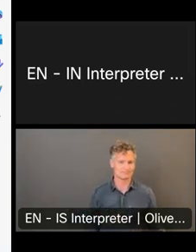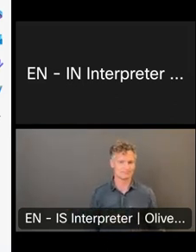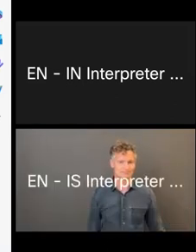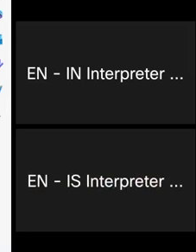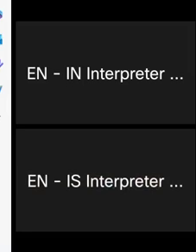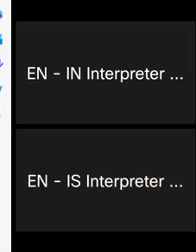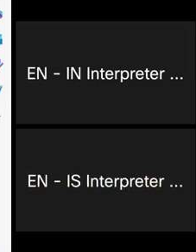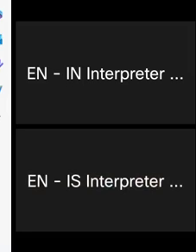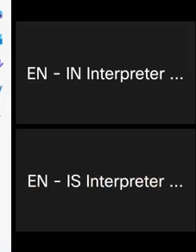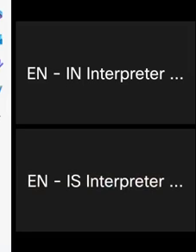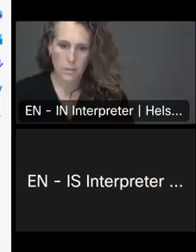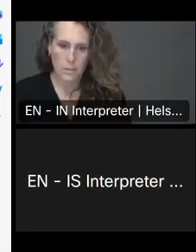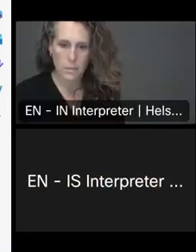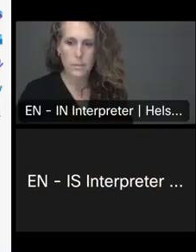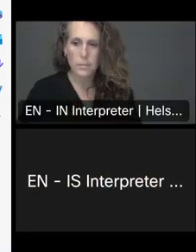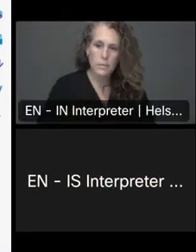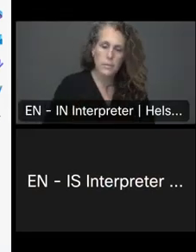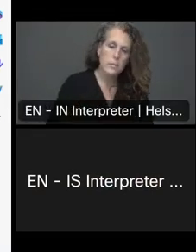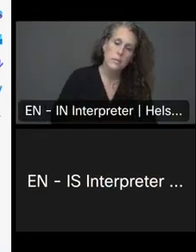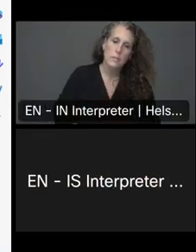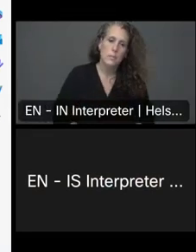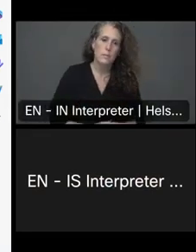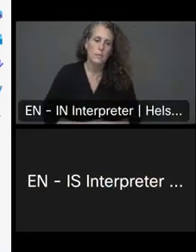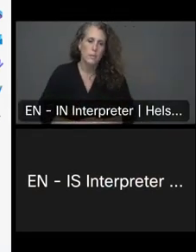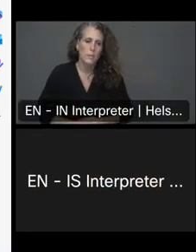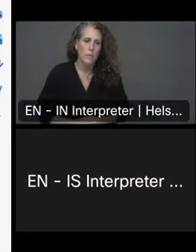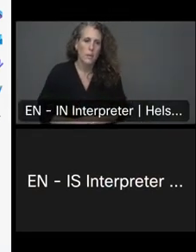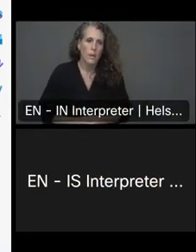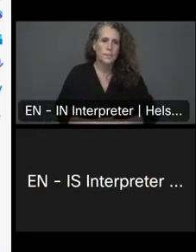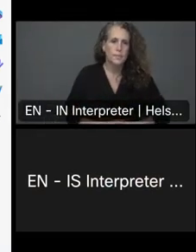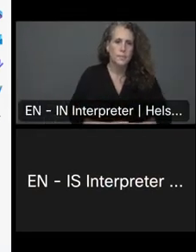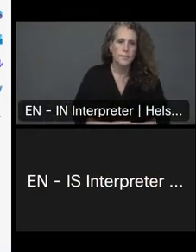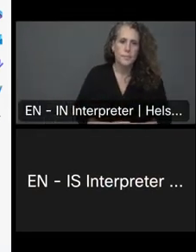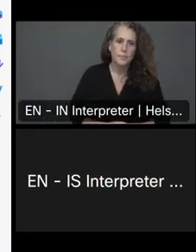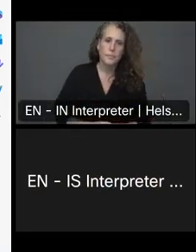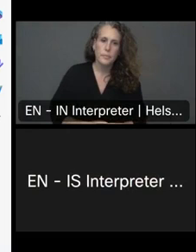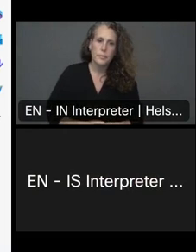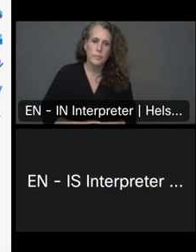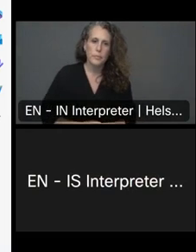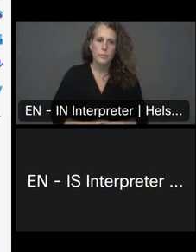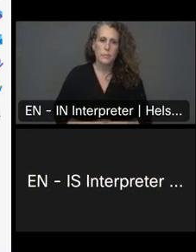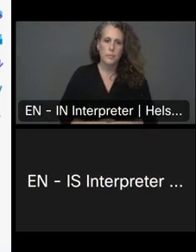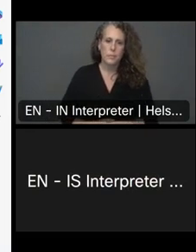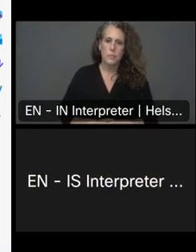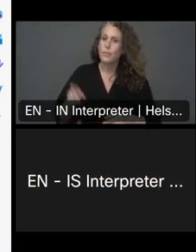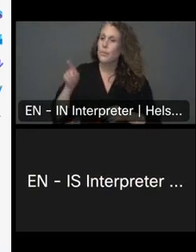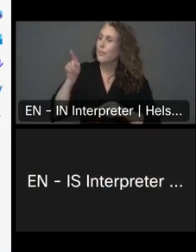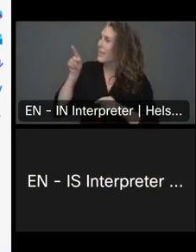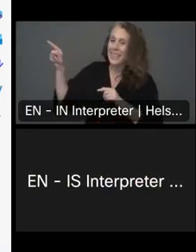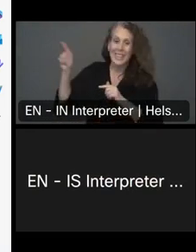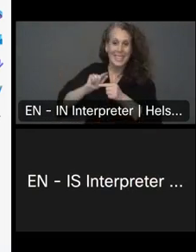here to convey the type of narrowing intended, which may be indeterminate. So we have exchanges like this one reported by a